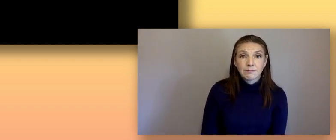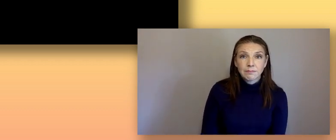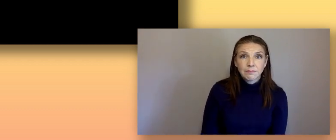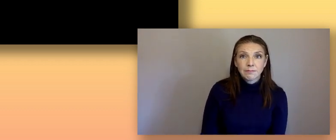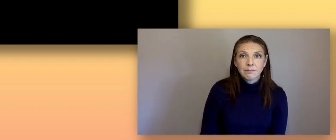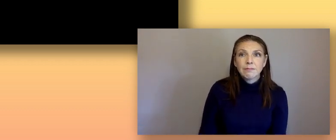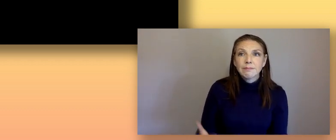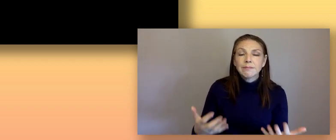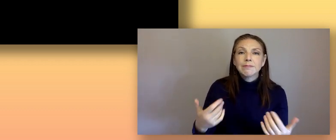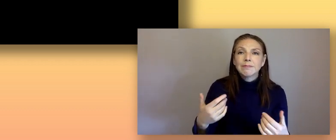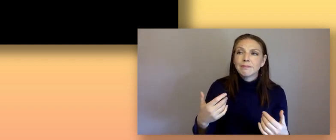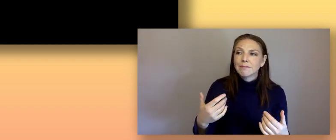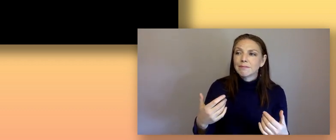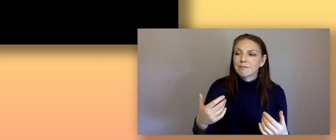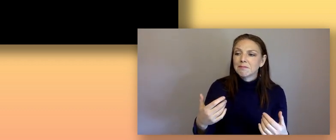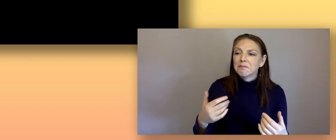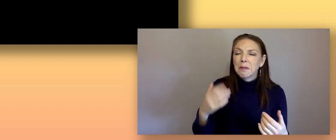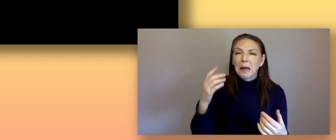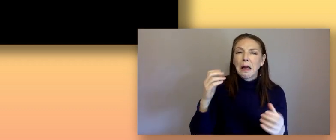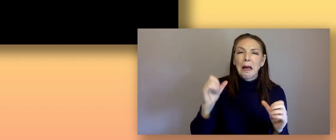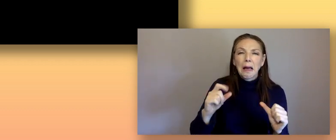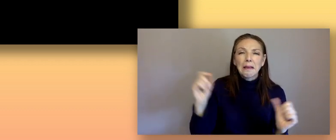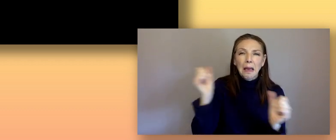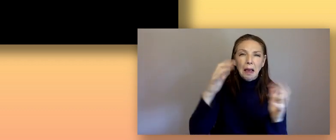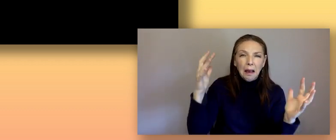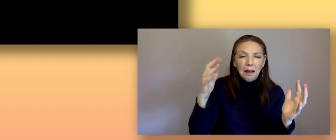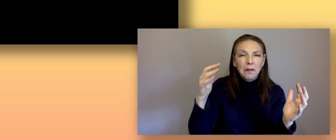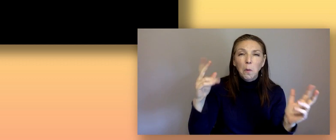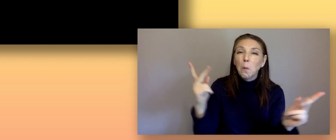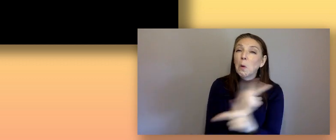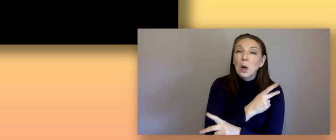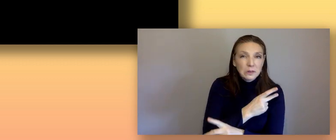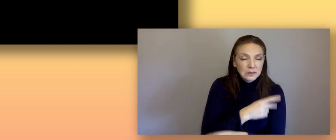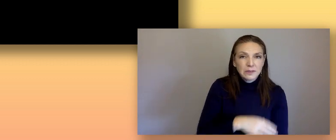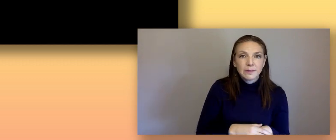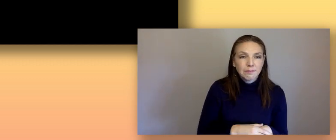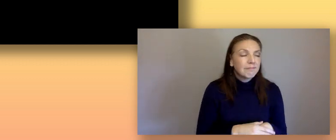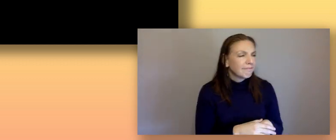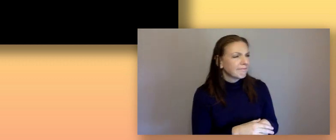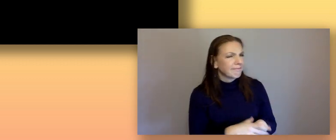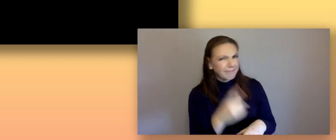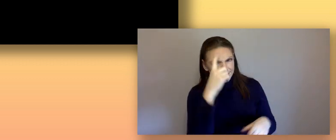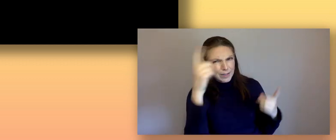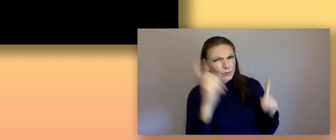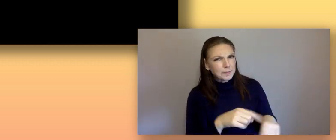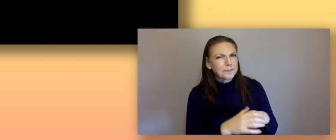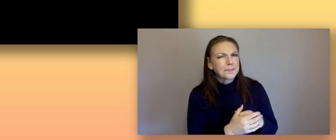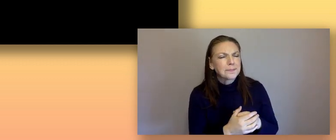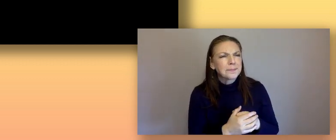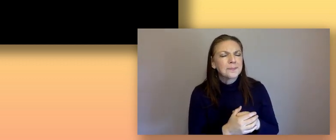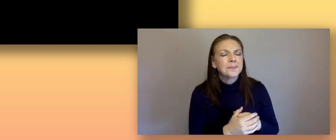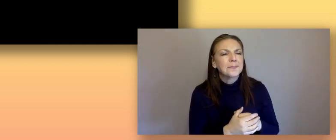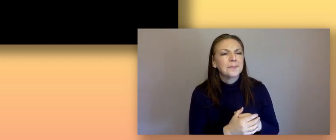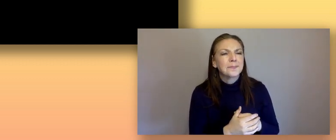There are worse things to break away. Yeah, what I thought you'd say.